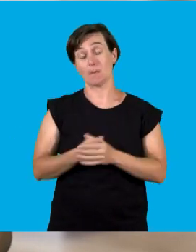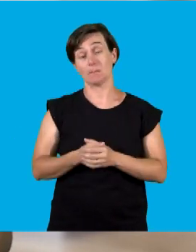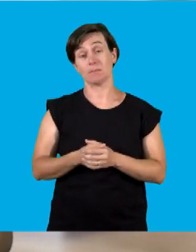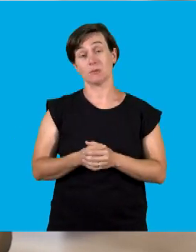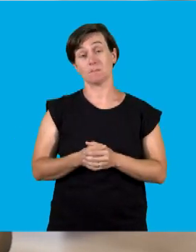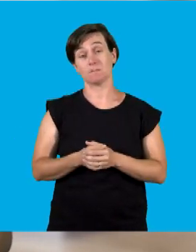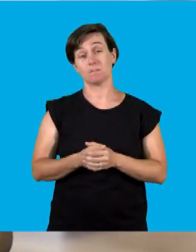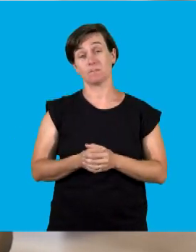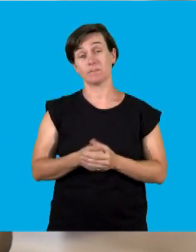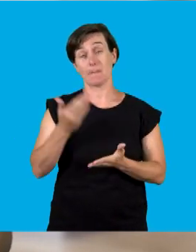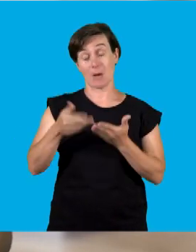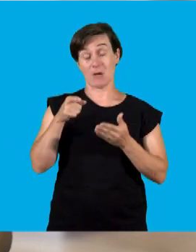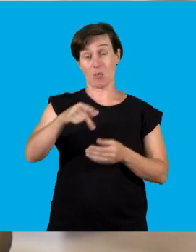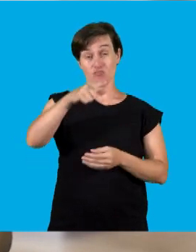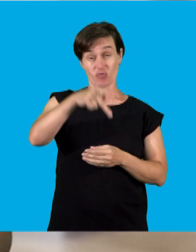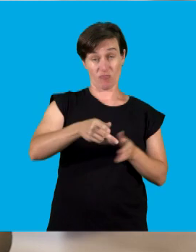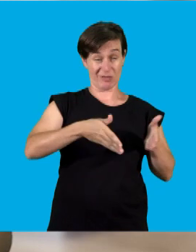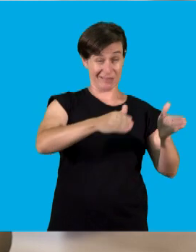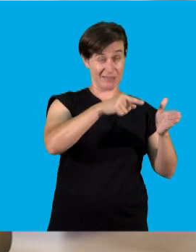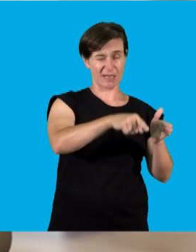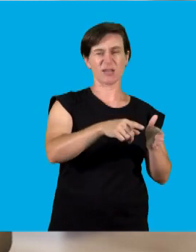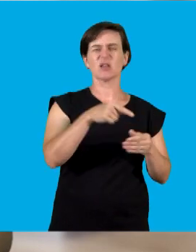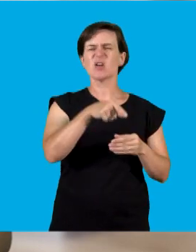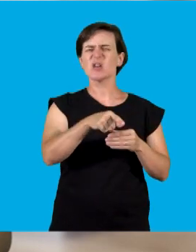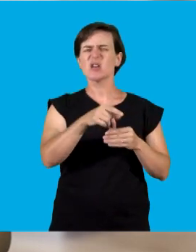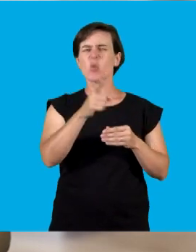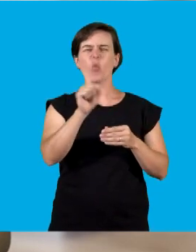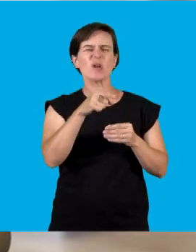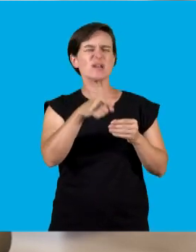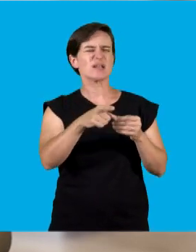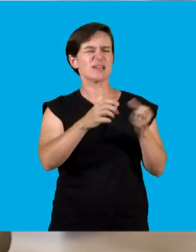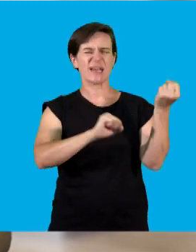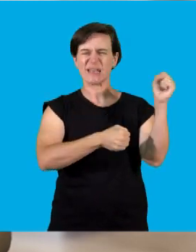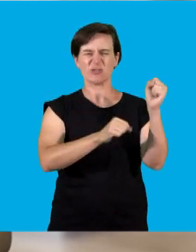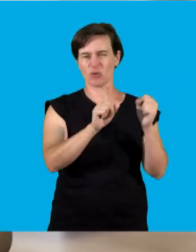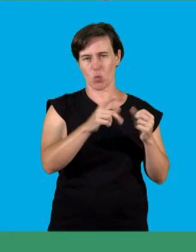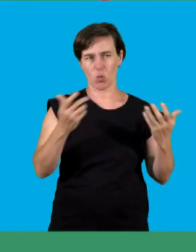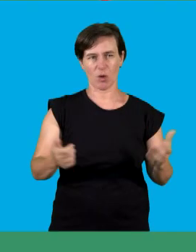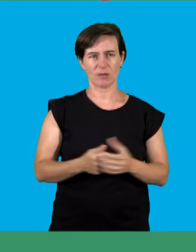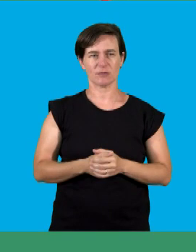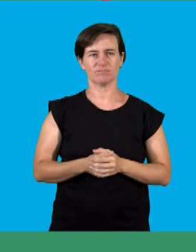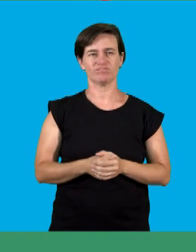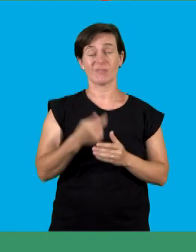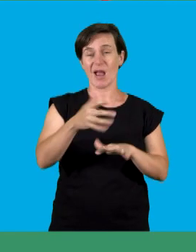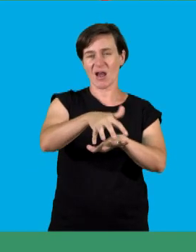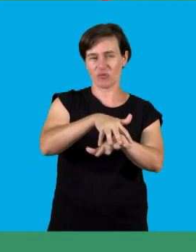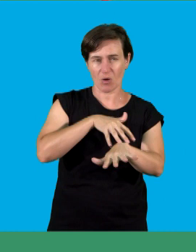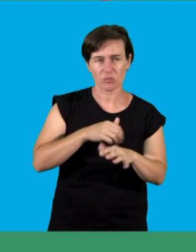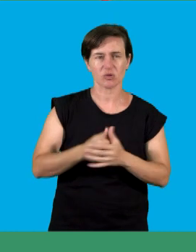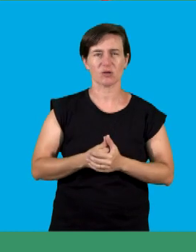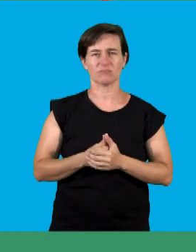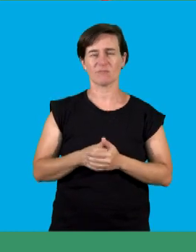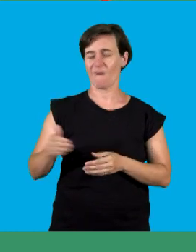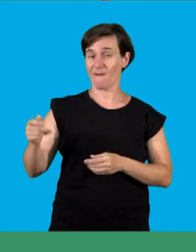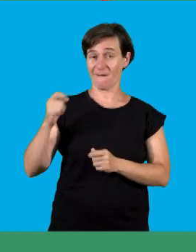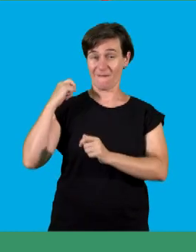are going to find in the primary sector that deals with raw materials. We have agriculture, we